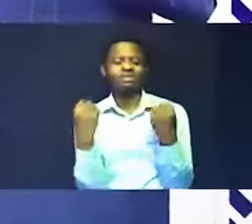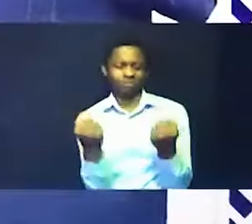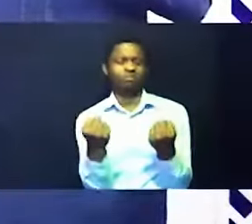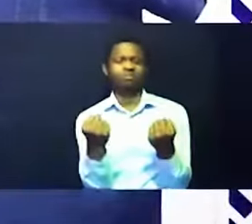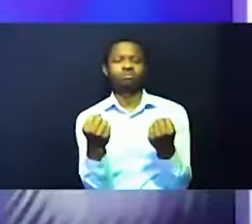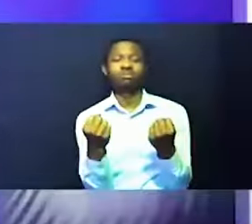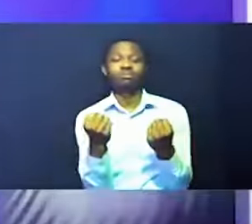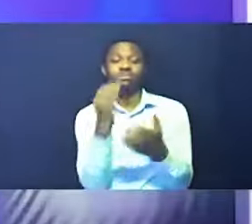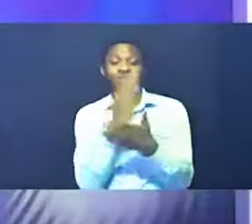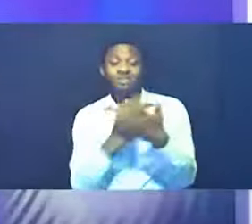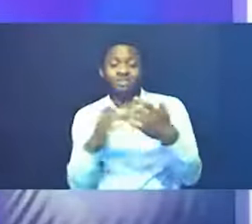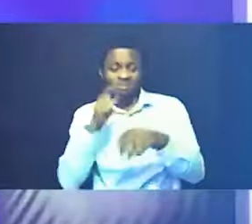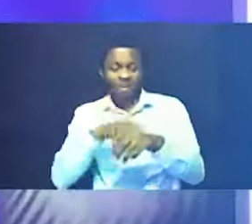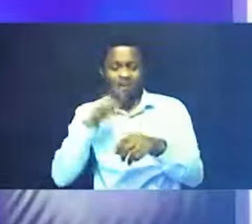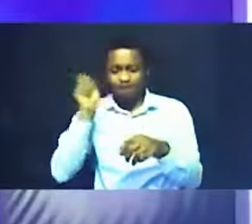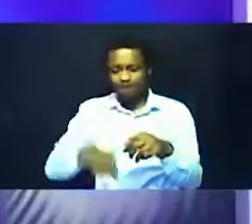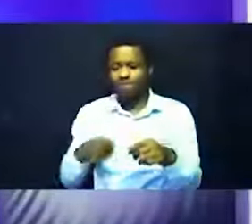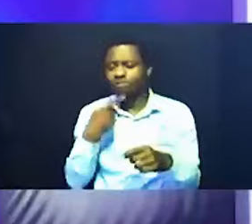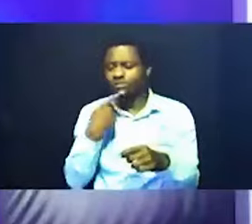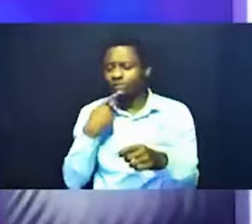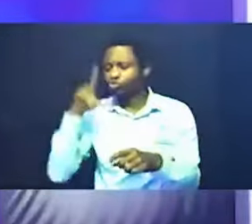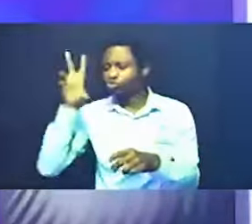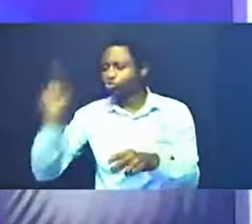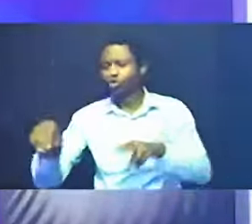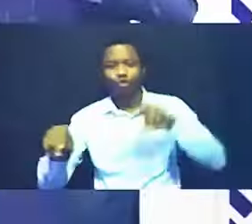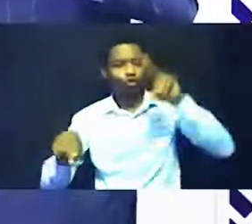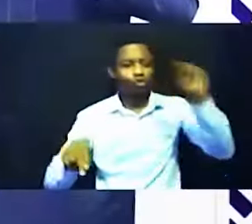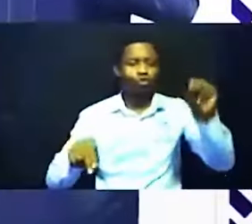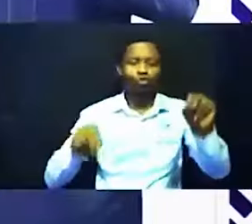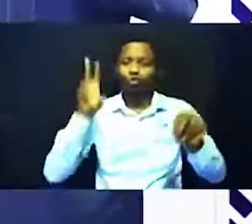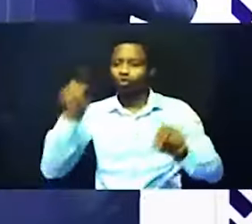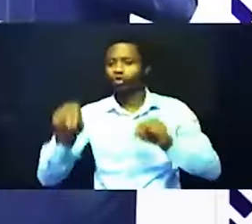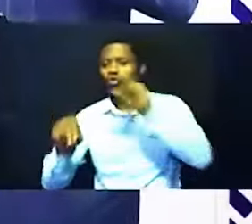health sometimes we have to say no to a